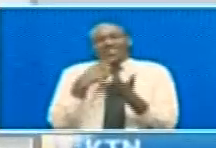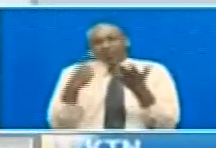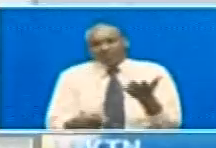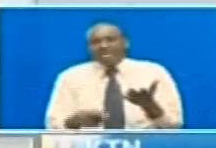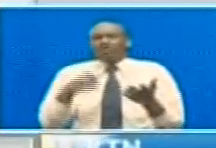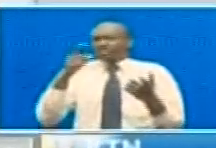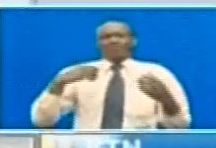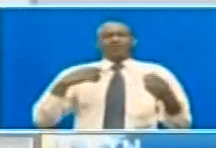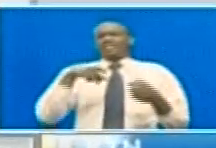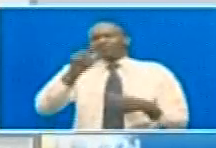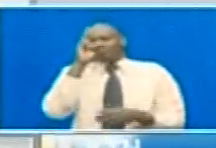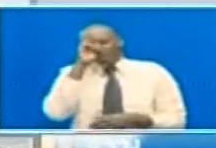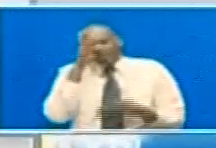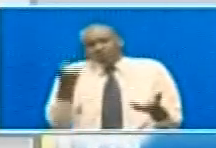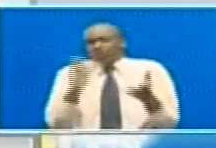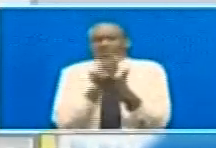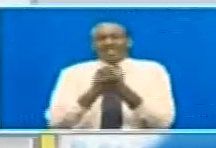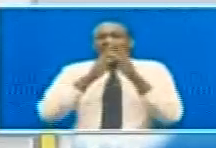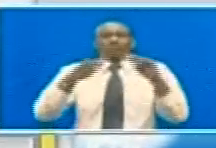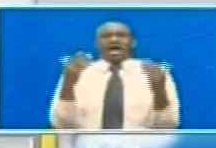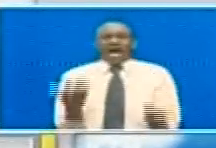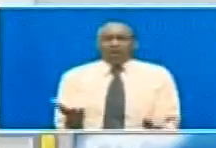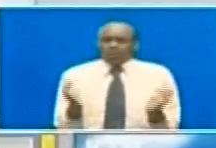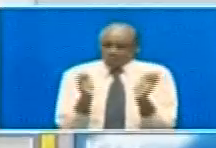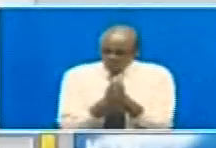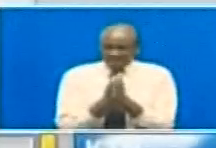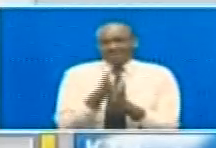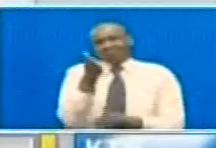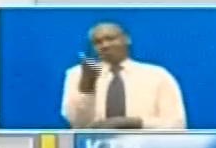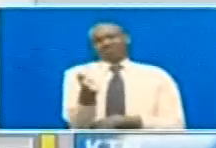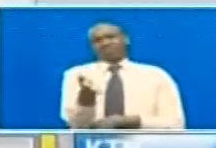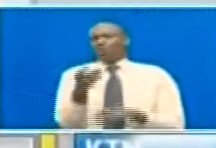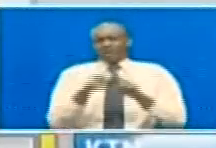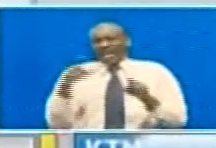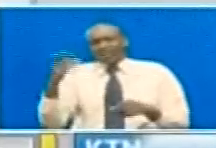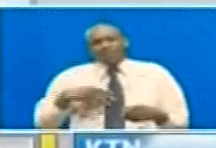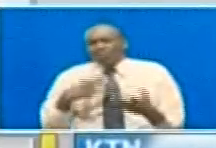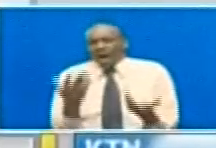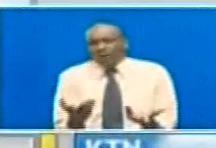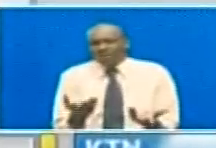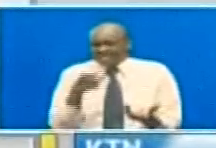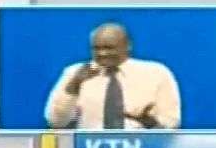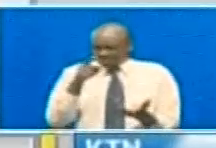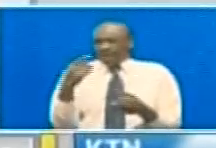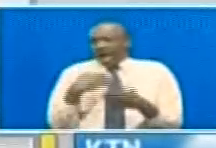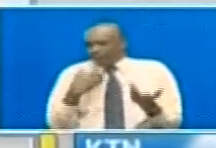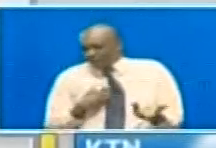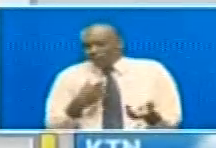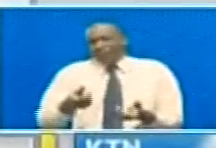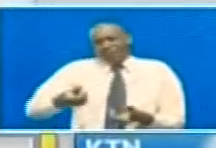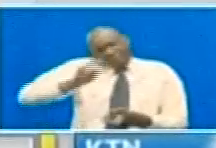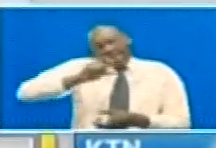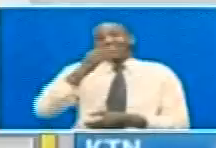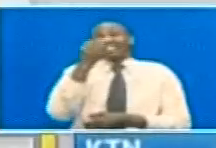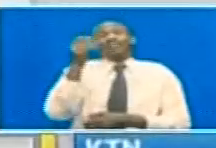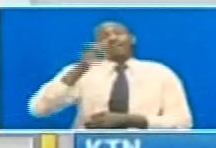require uniformed officers to share premises that were complete with an armory with civilians. The project was single-sourced and the cost inflated by 30